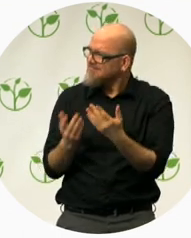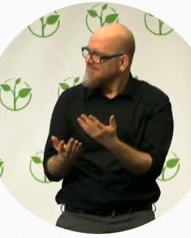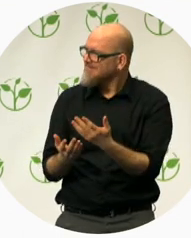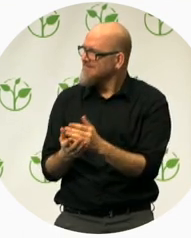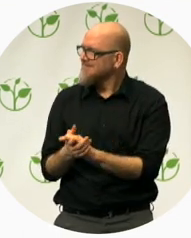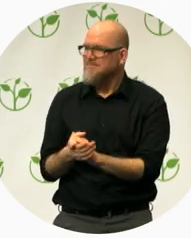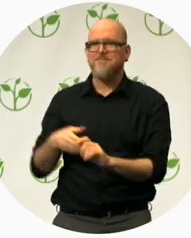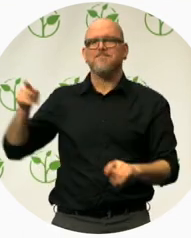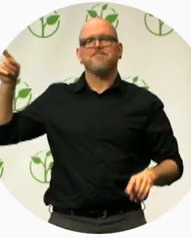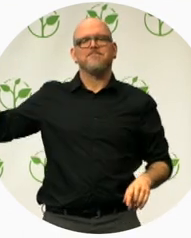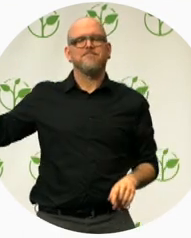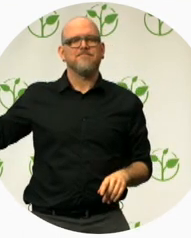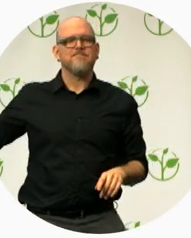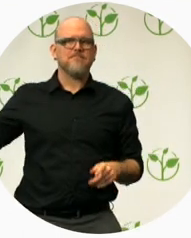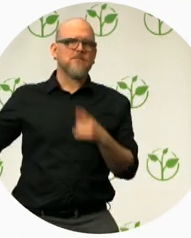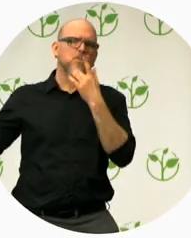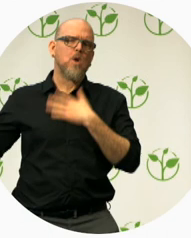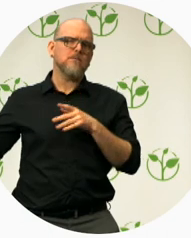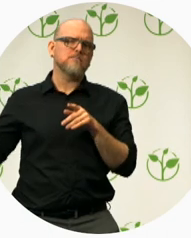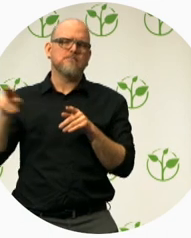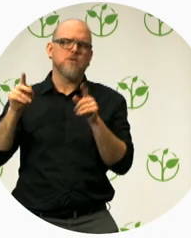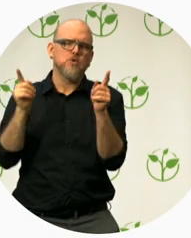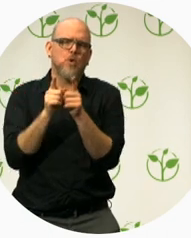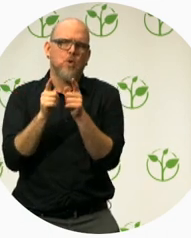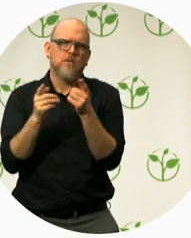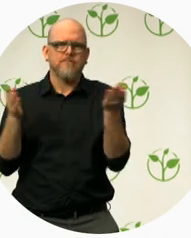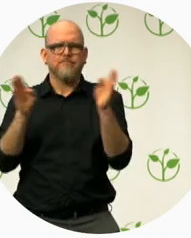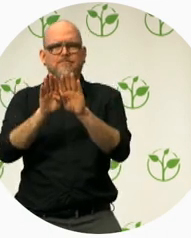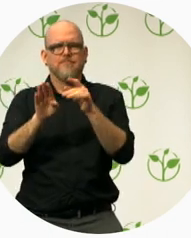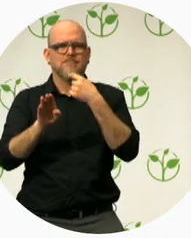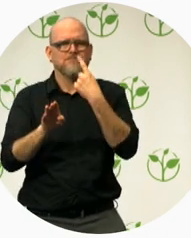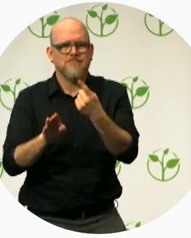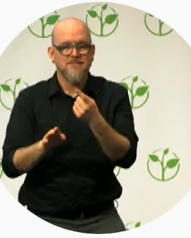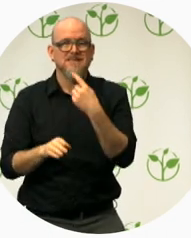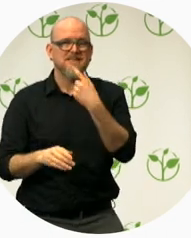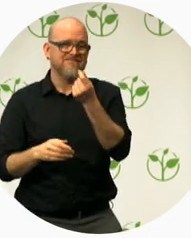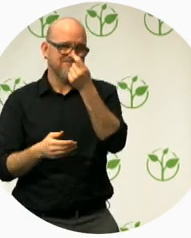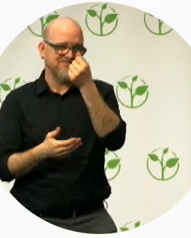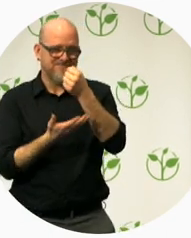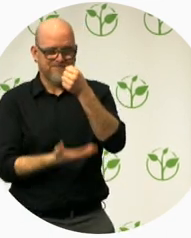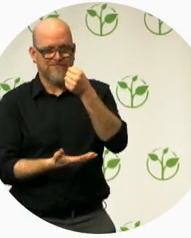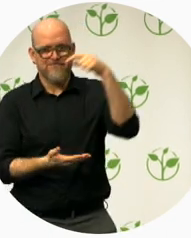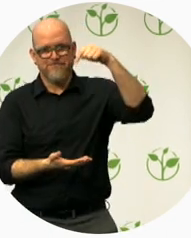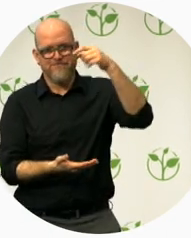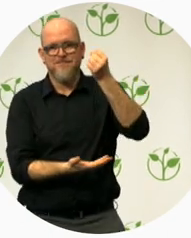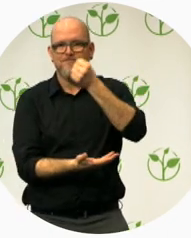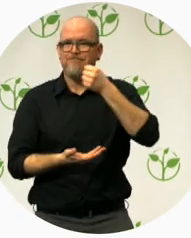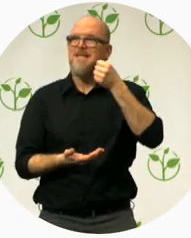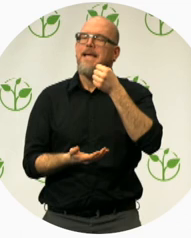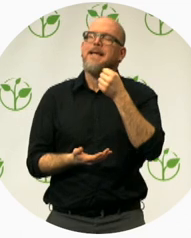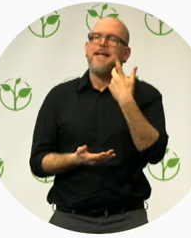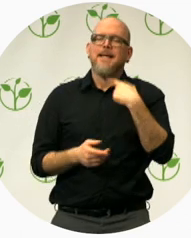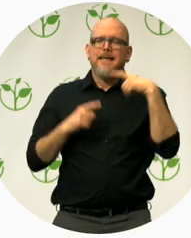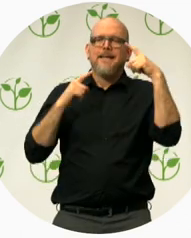Just to reinforce this matter of cost, this device that I used is affordable